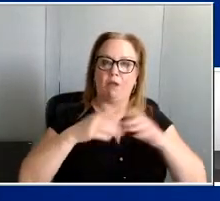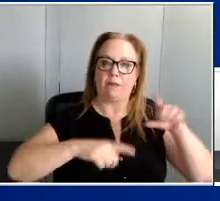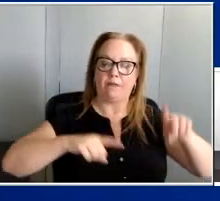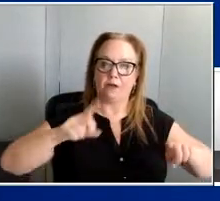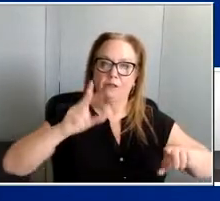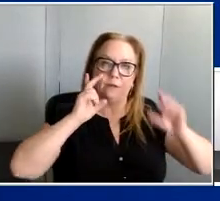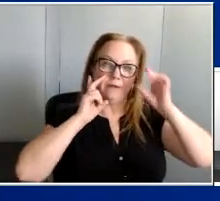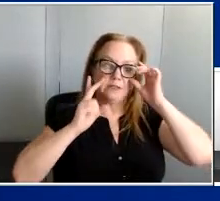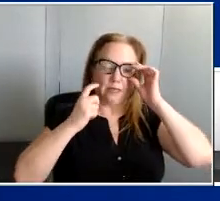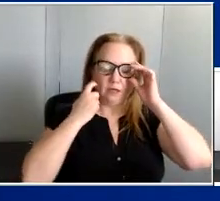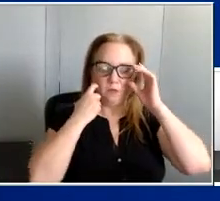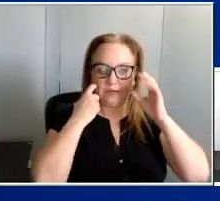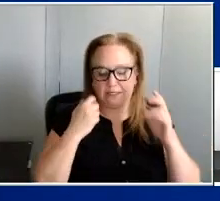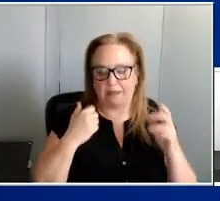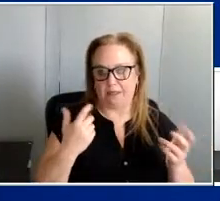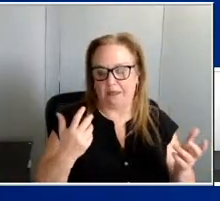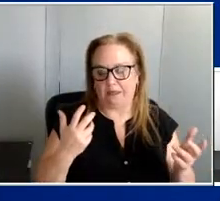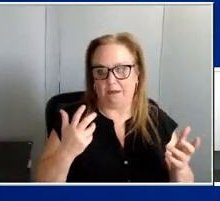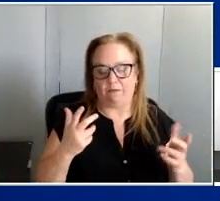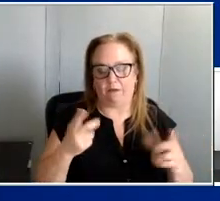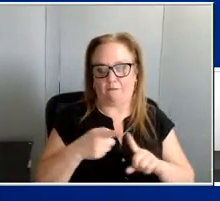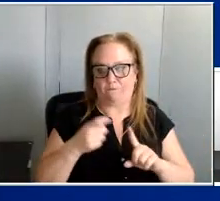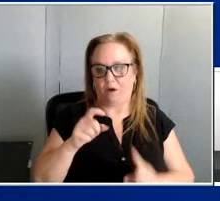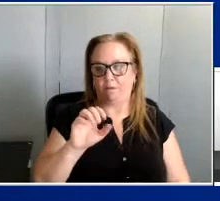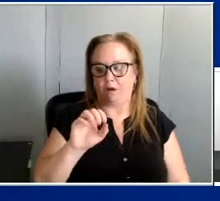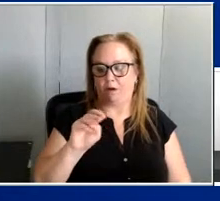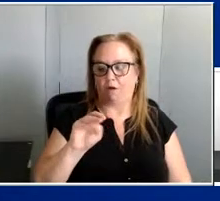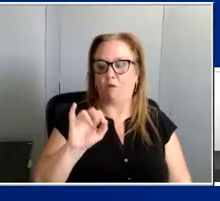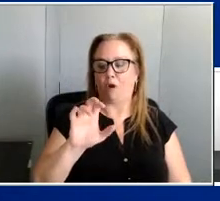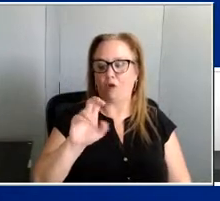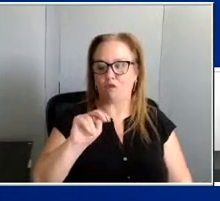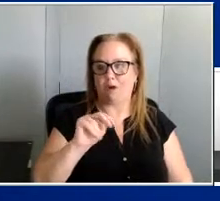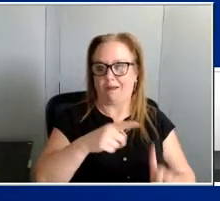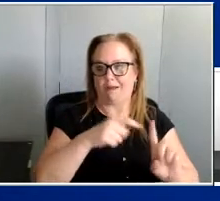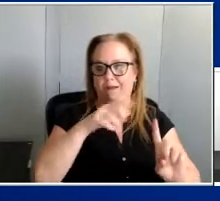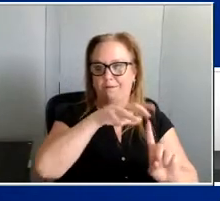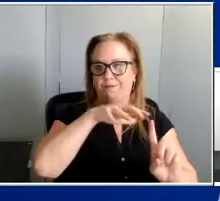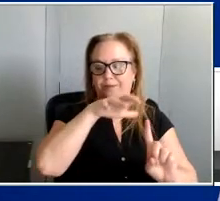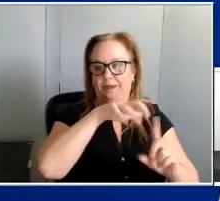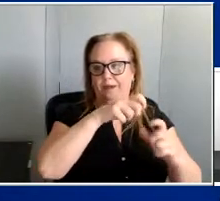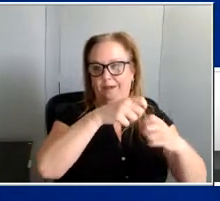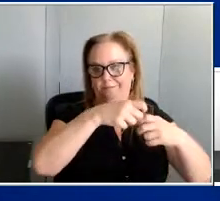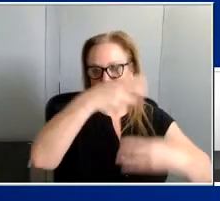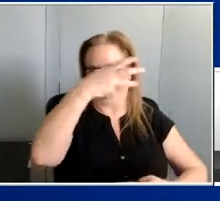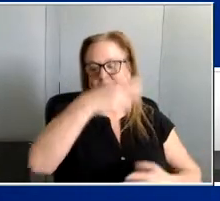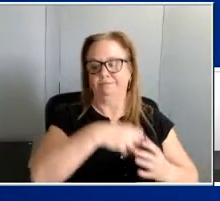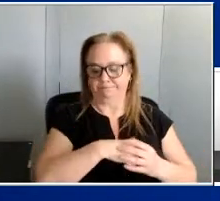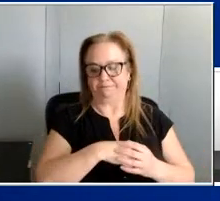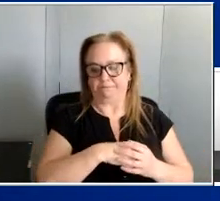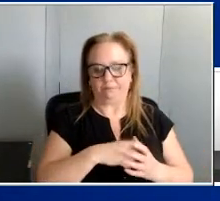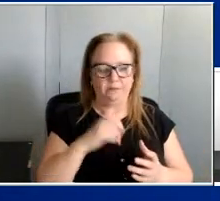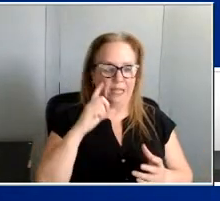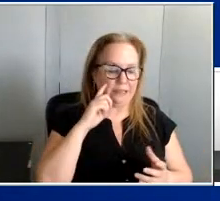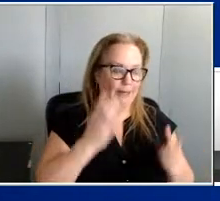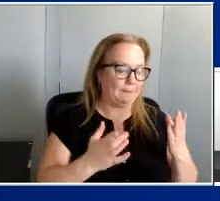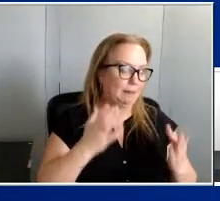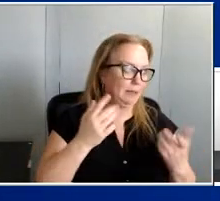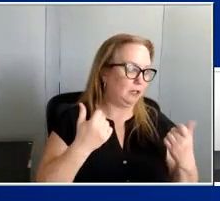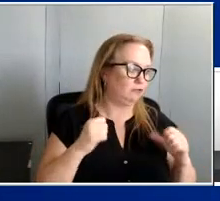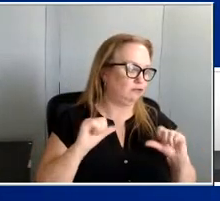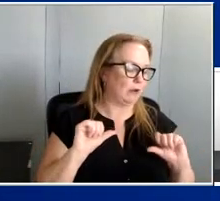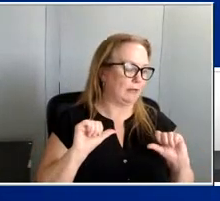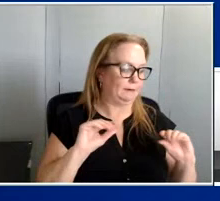recently have all been from the Omicron lineage, sublineages. And so I think maybe trying to